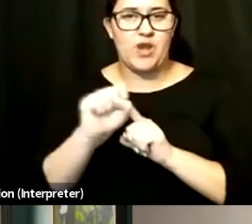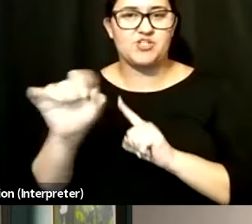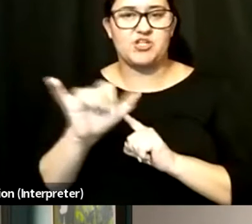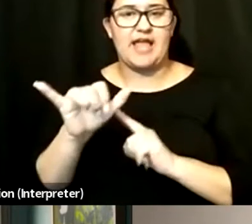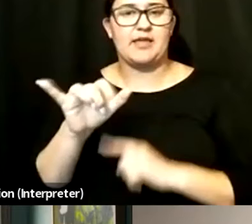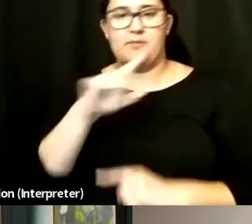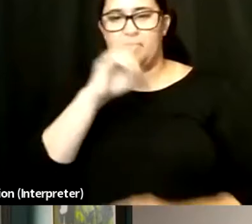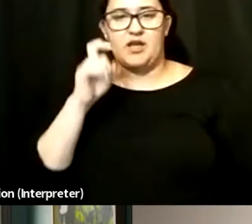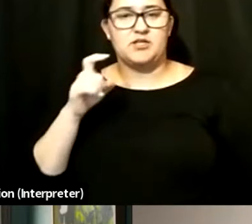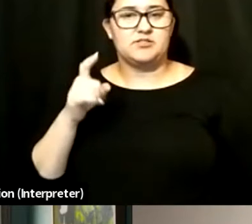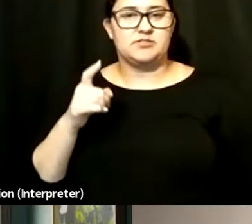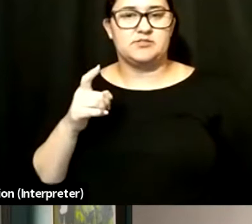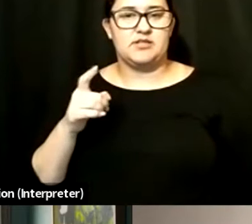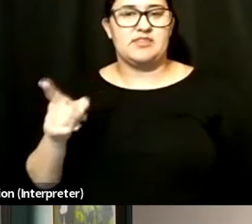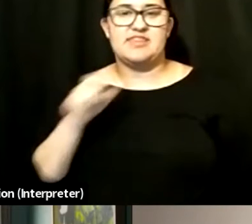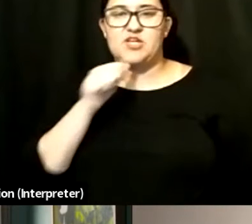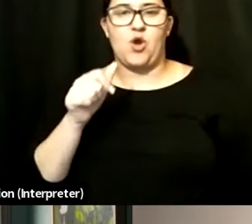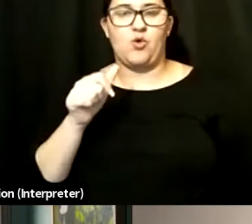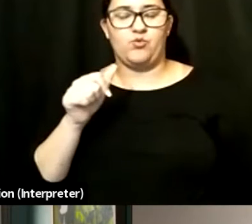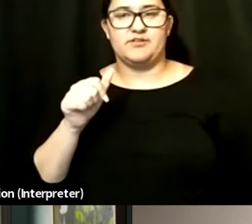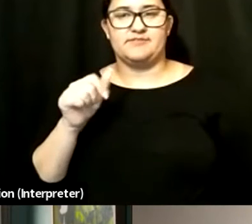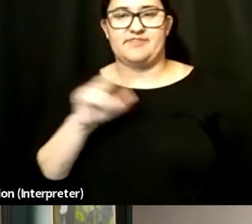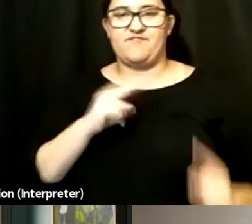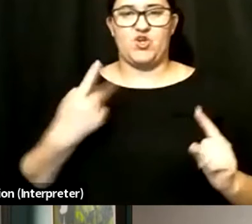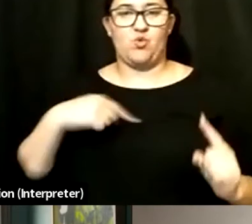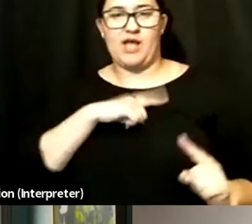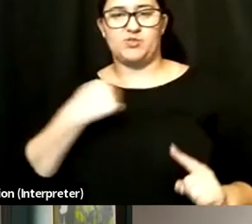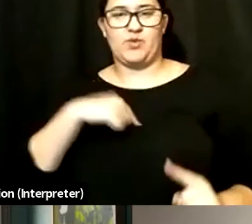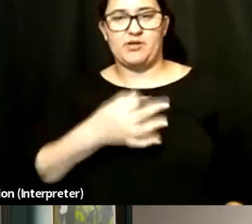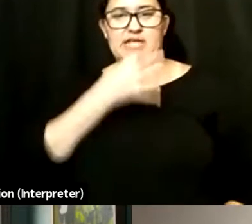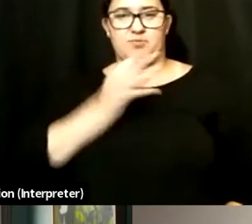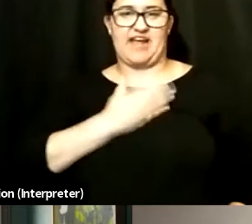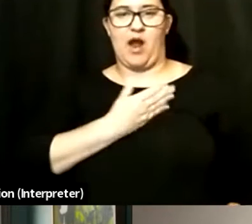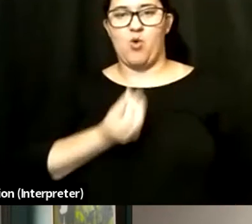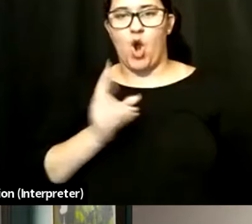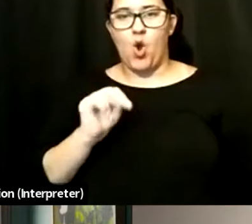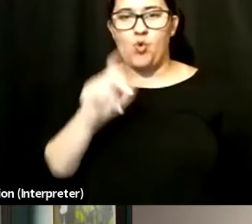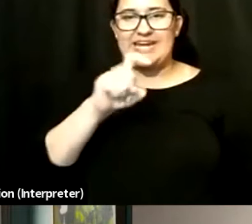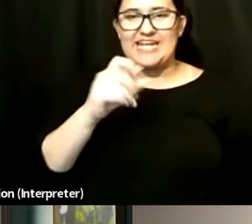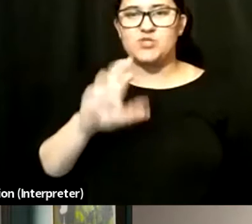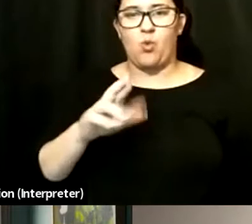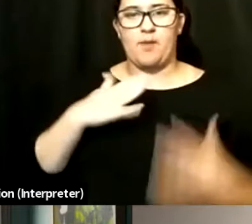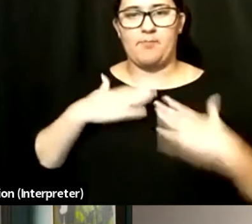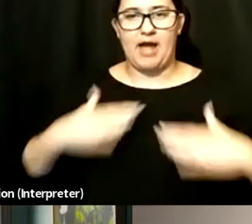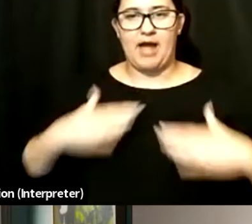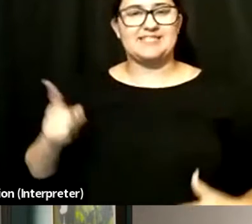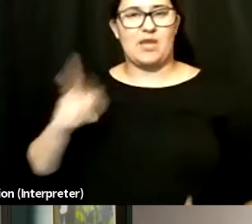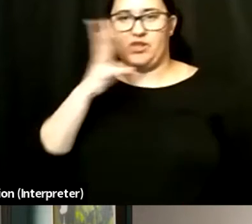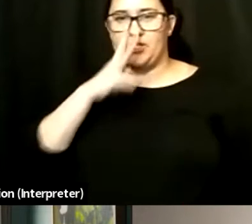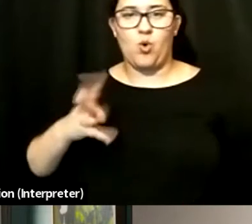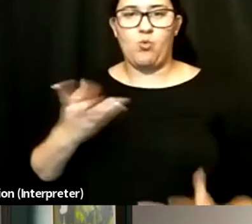don't view us as experts on our own bodies and our own needs, they disregard what we're saying because they've been taught